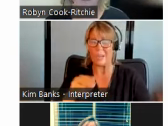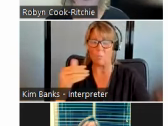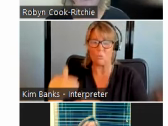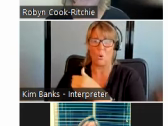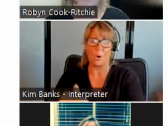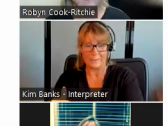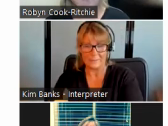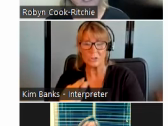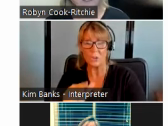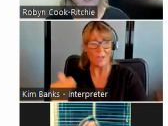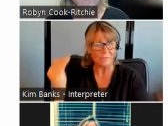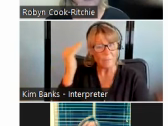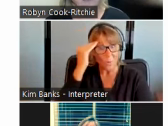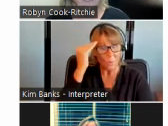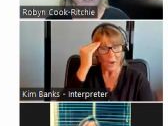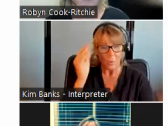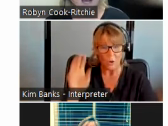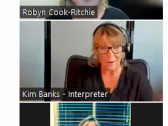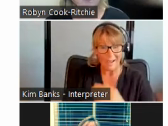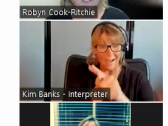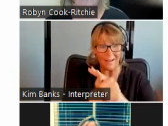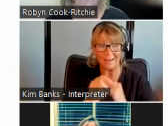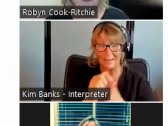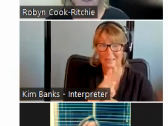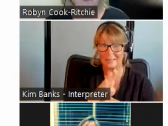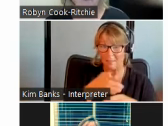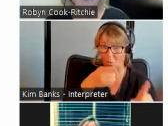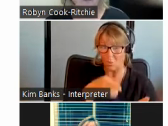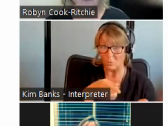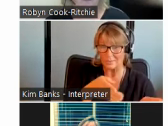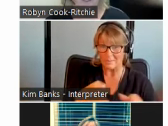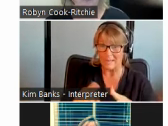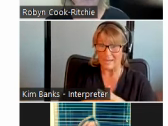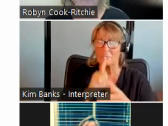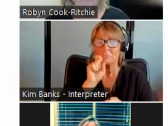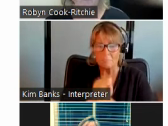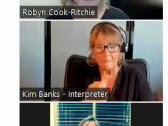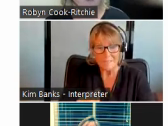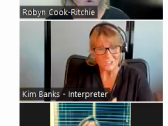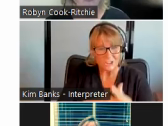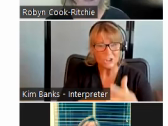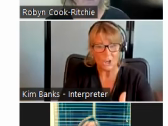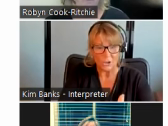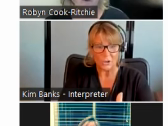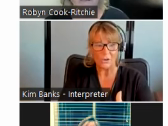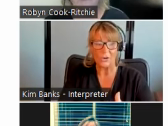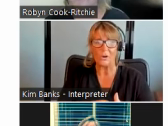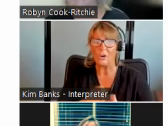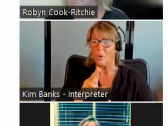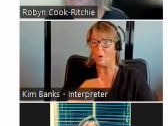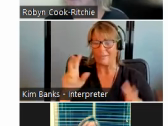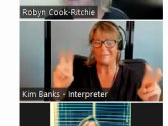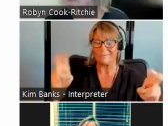when you're adding sub-goals and plan items that you actually start them, or they won't be in